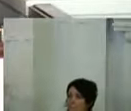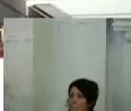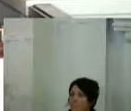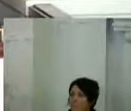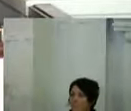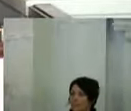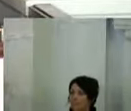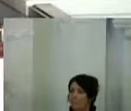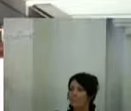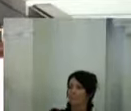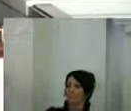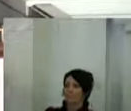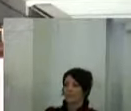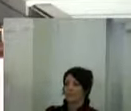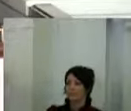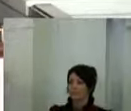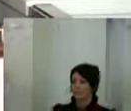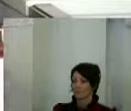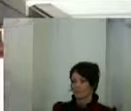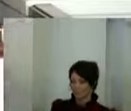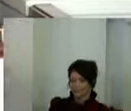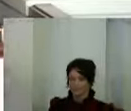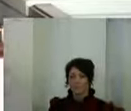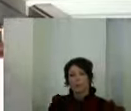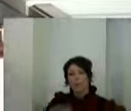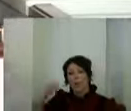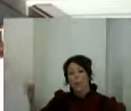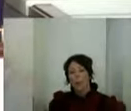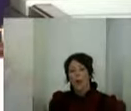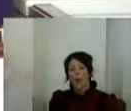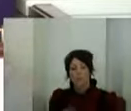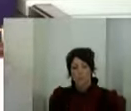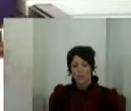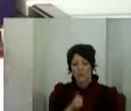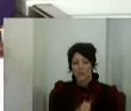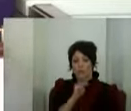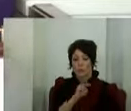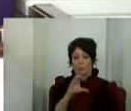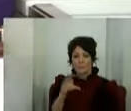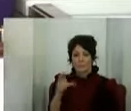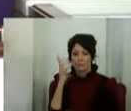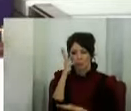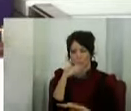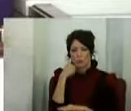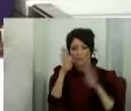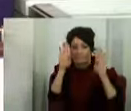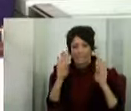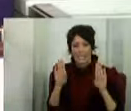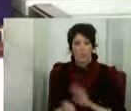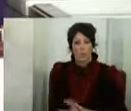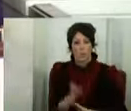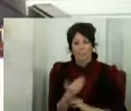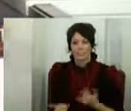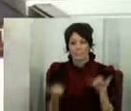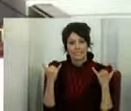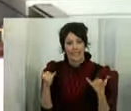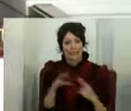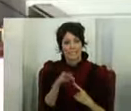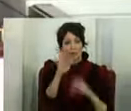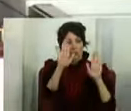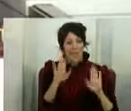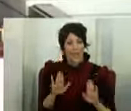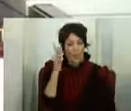It is, as always, a joy to welcome you to Founders Metropolitan Community Church on this beautiful Sunday morning. Today is a special Sunday for